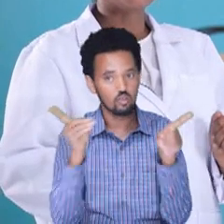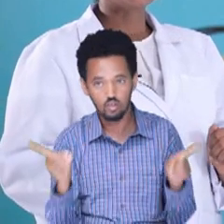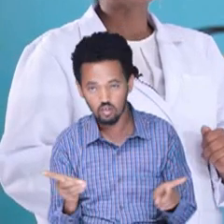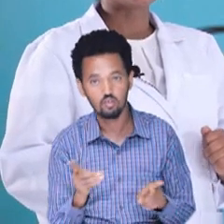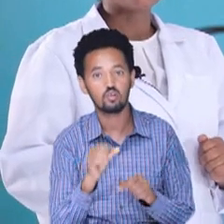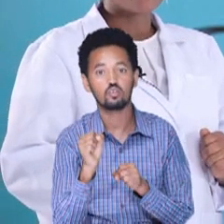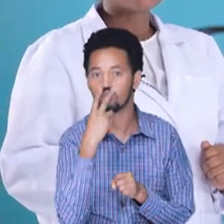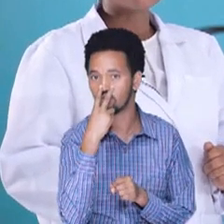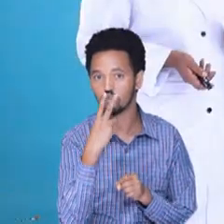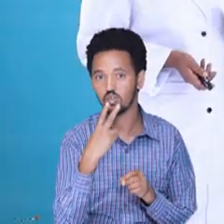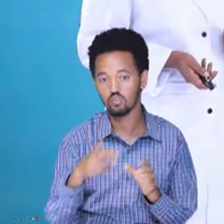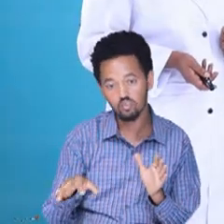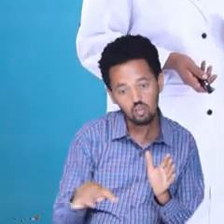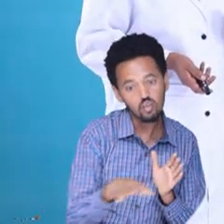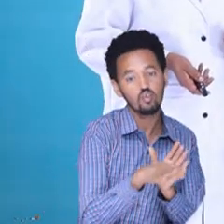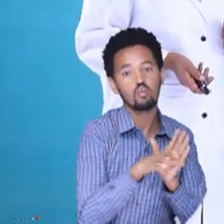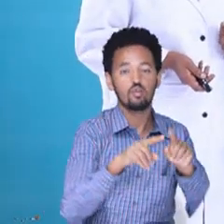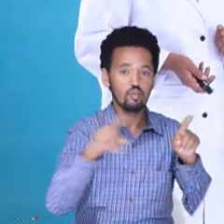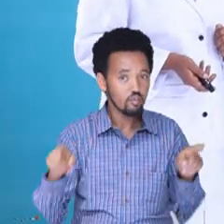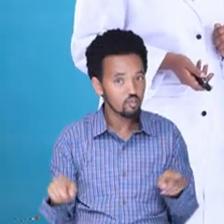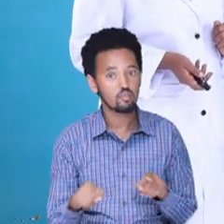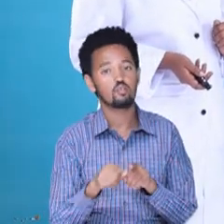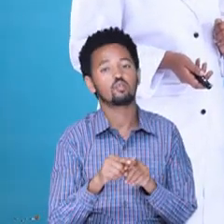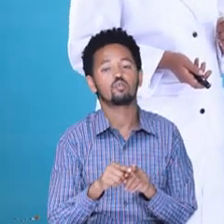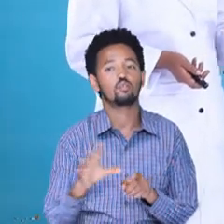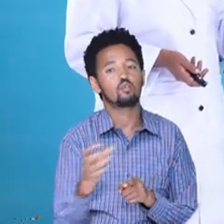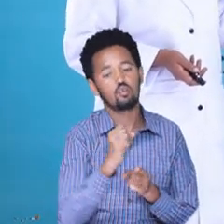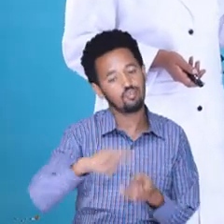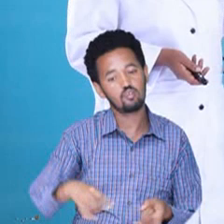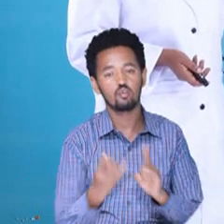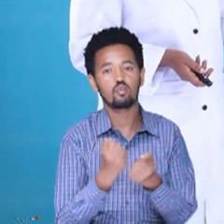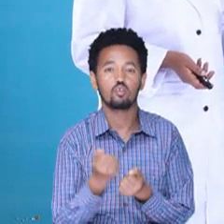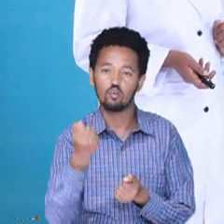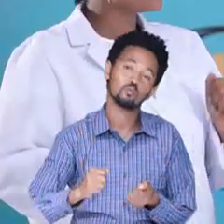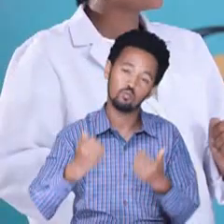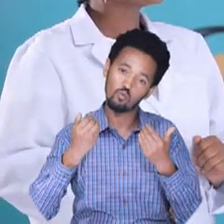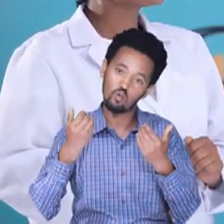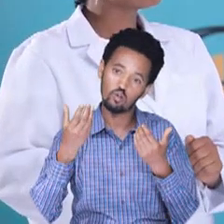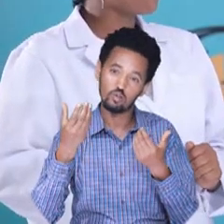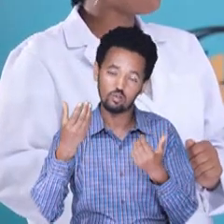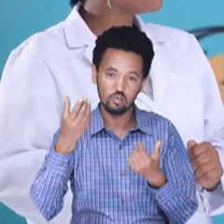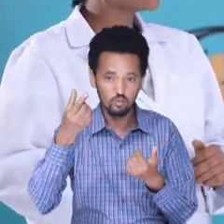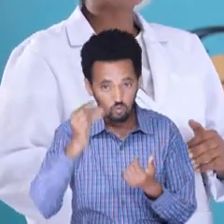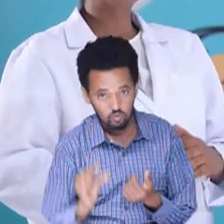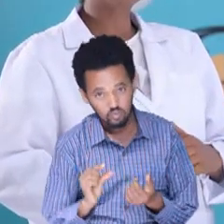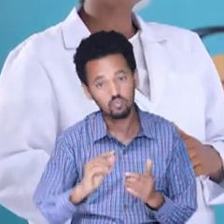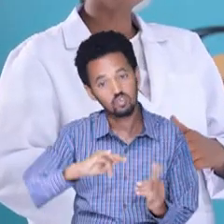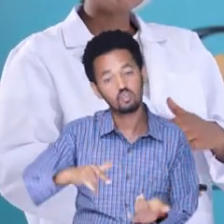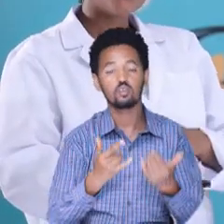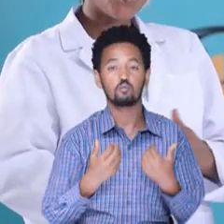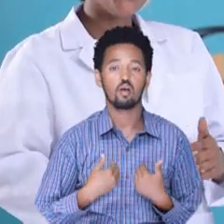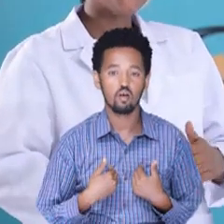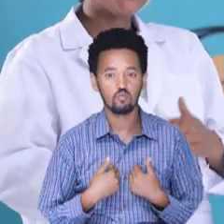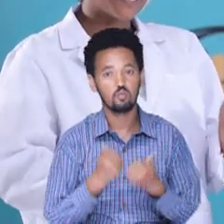the sea, known as inland drainage system. Most of the rivers in this system have